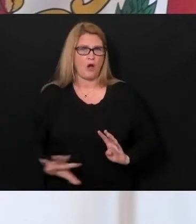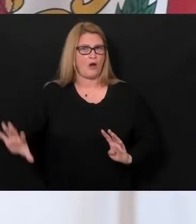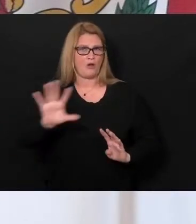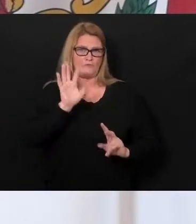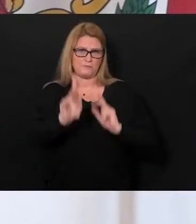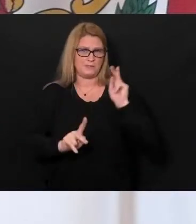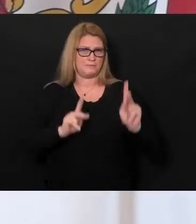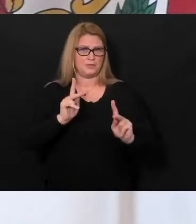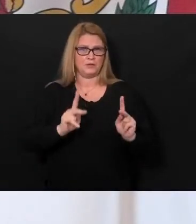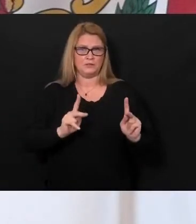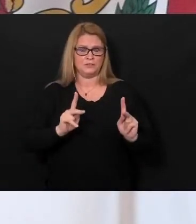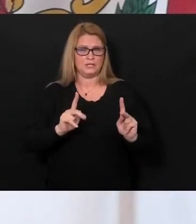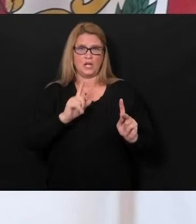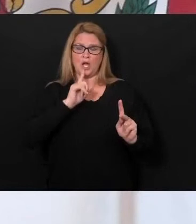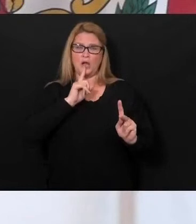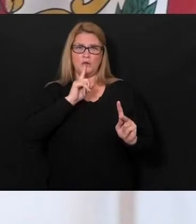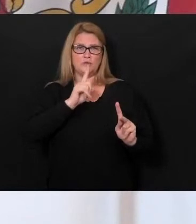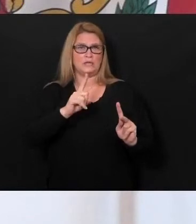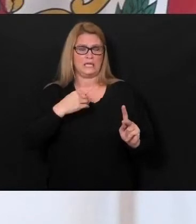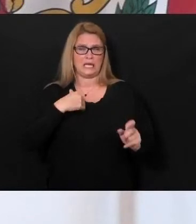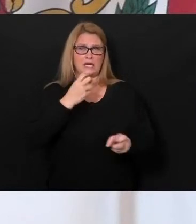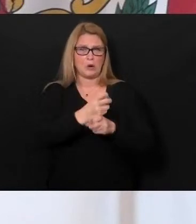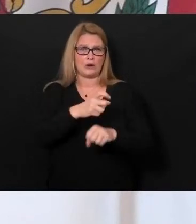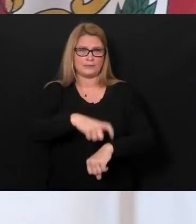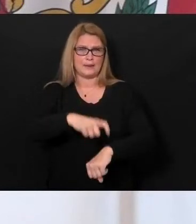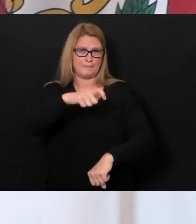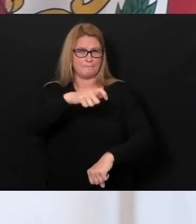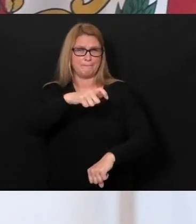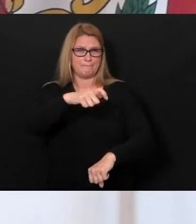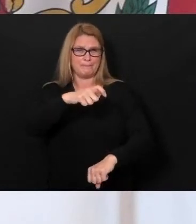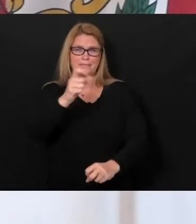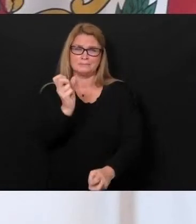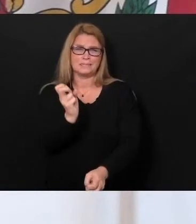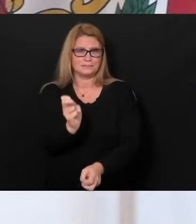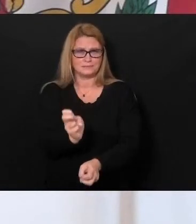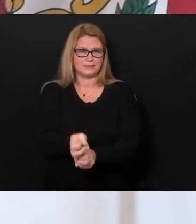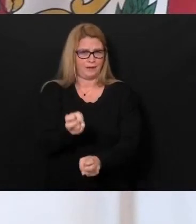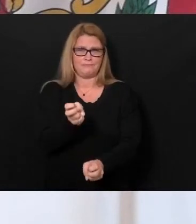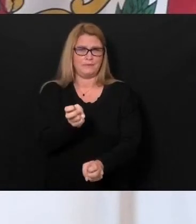been tough. And it's been especially tough on all the